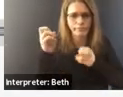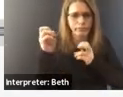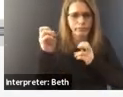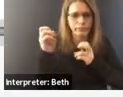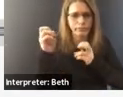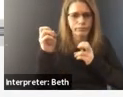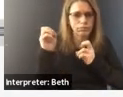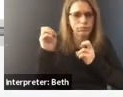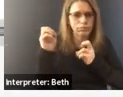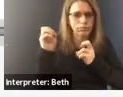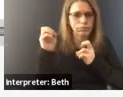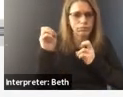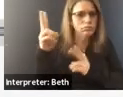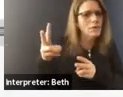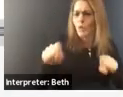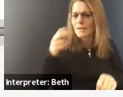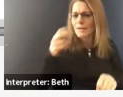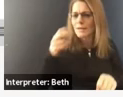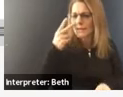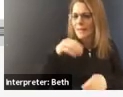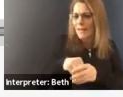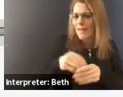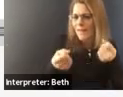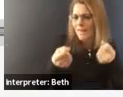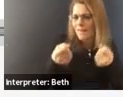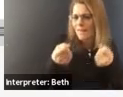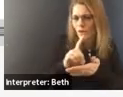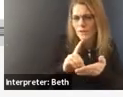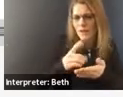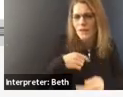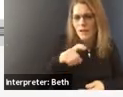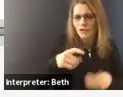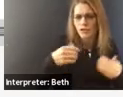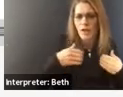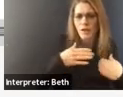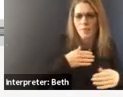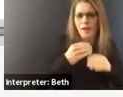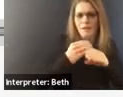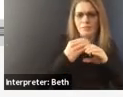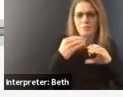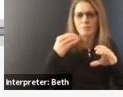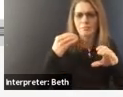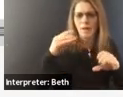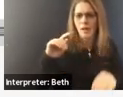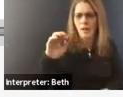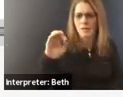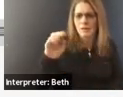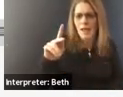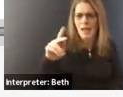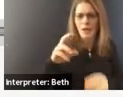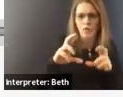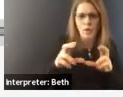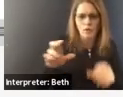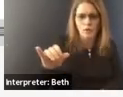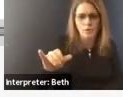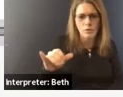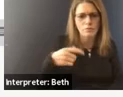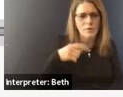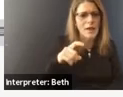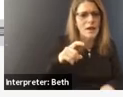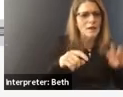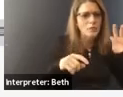in vehicle design, I should have my tank rendering as well. Let me refresh that. There